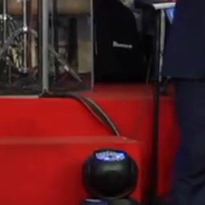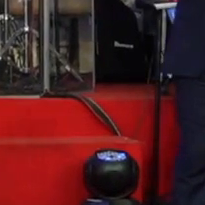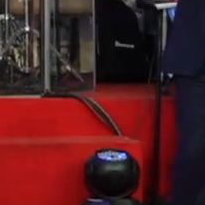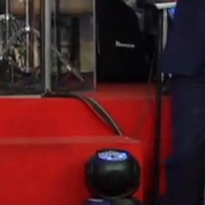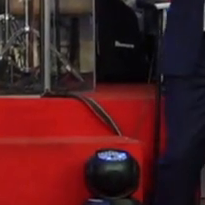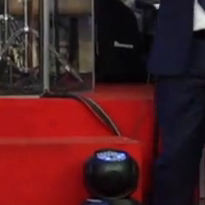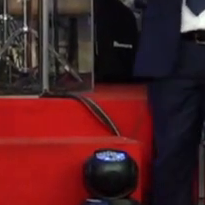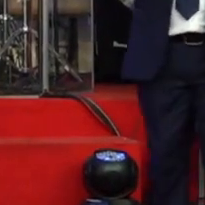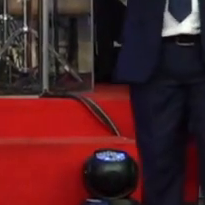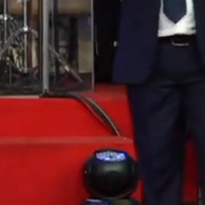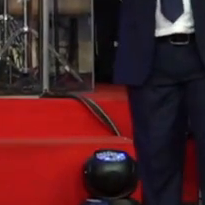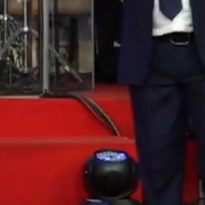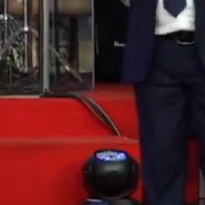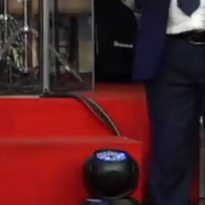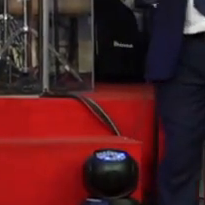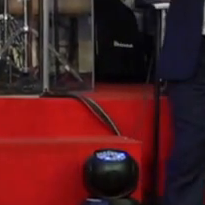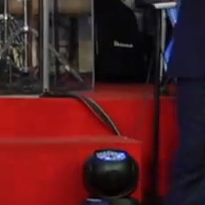Page 5, slide number 5.